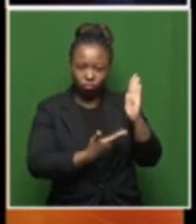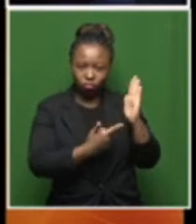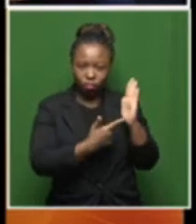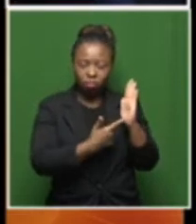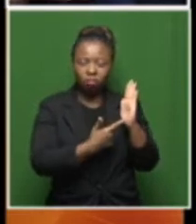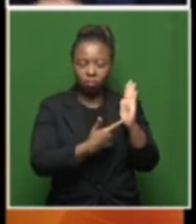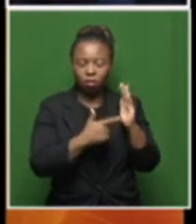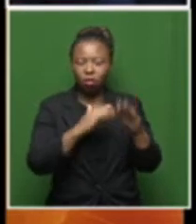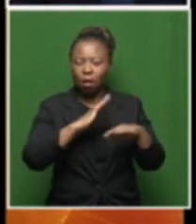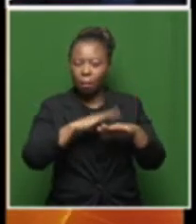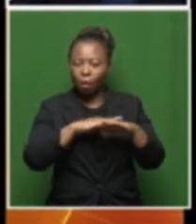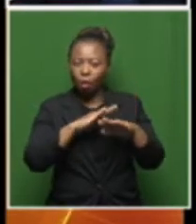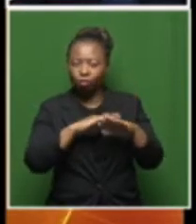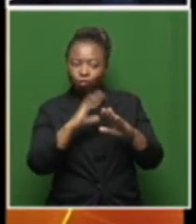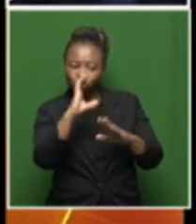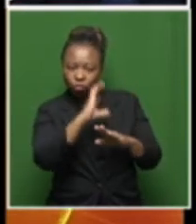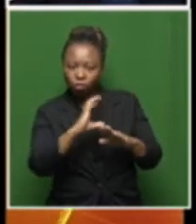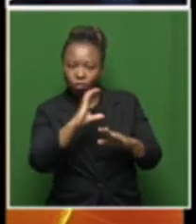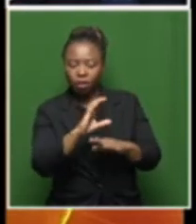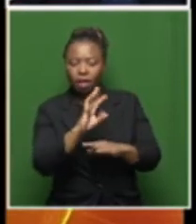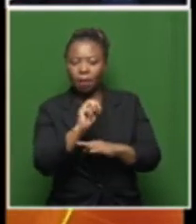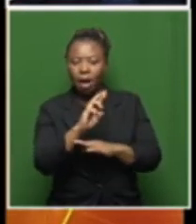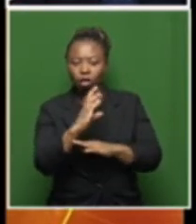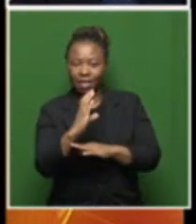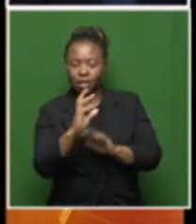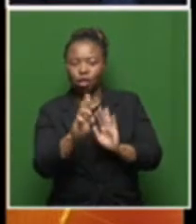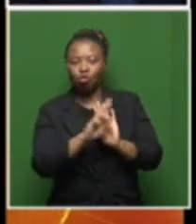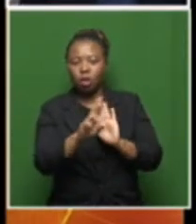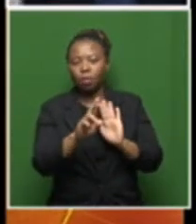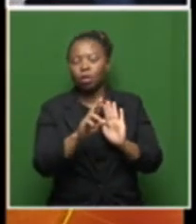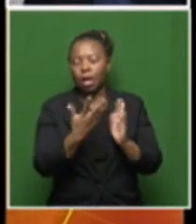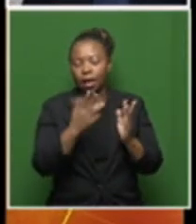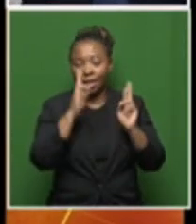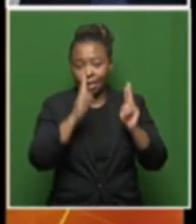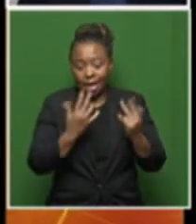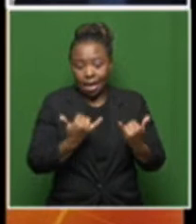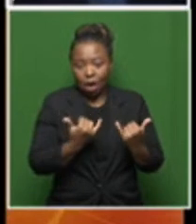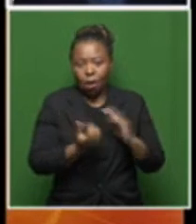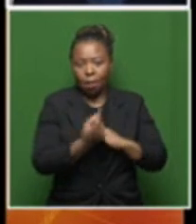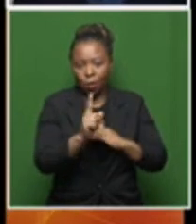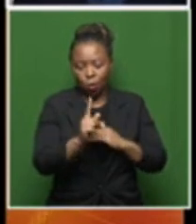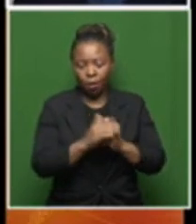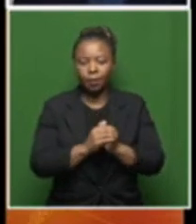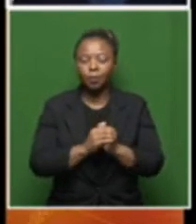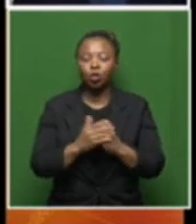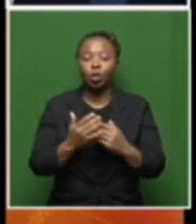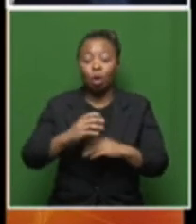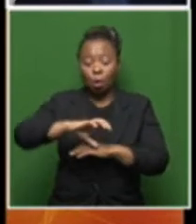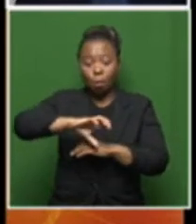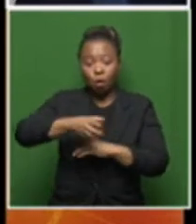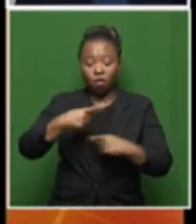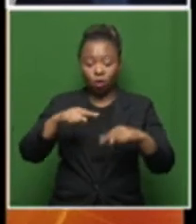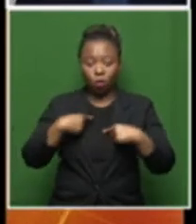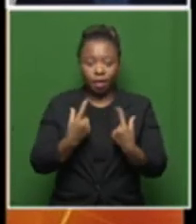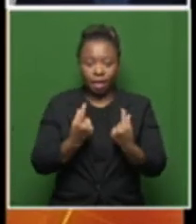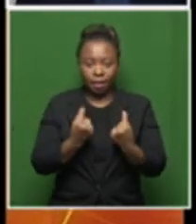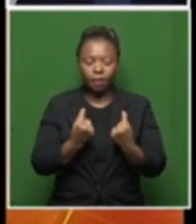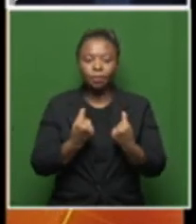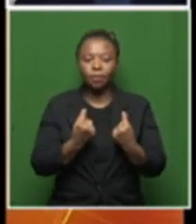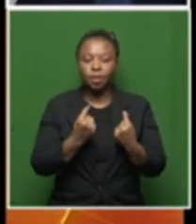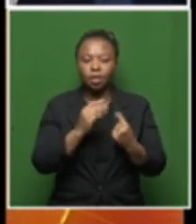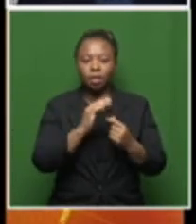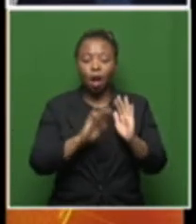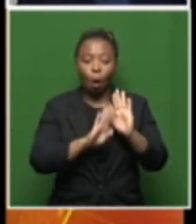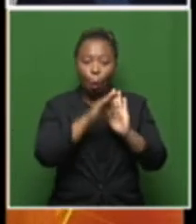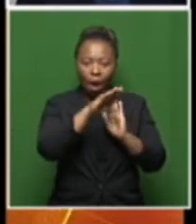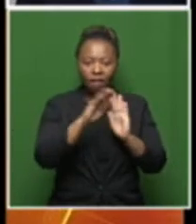very closely with this MRC report in terms of excess deaths. What we've done in our province is to compare the three waves.